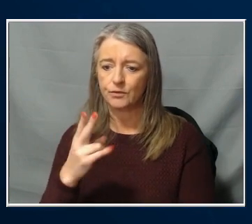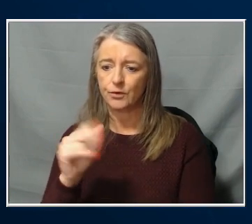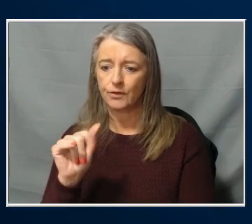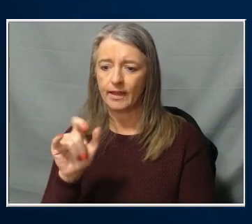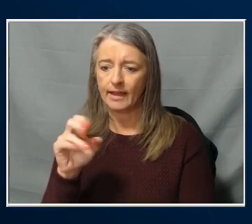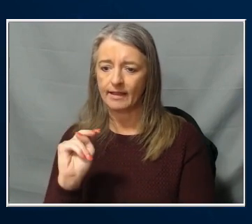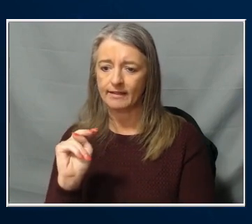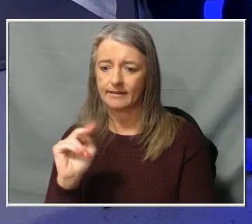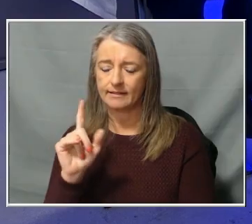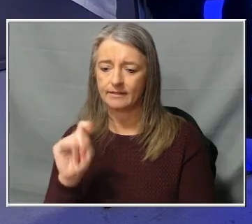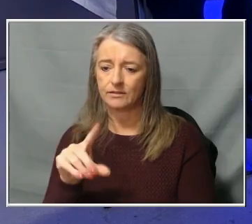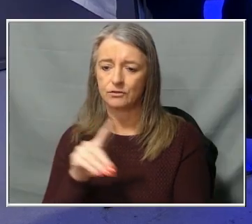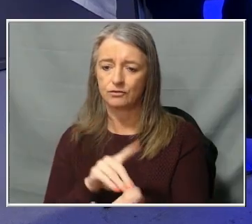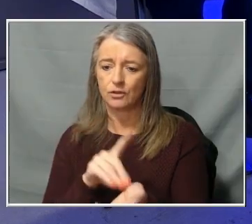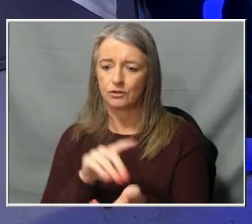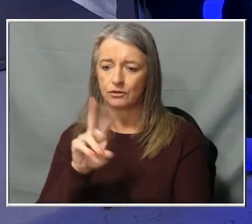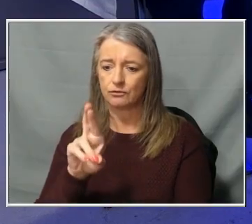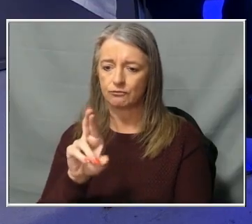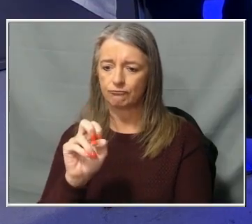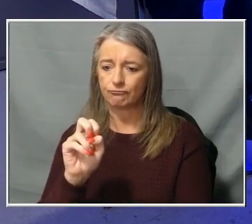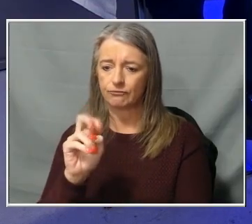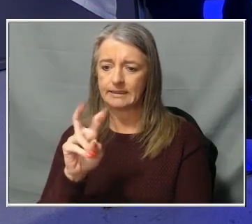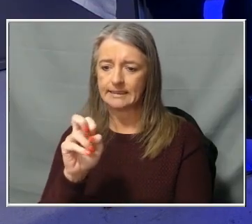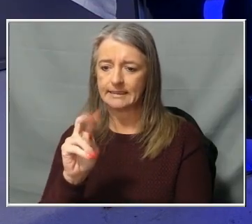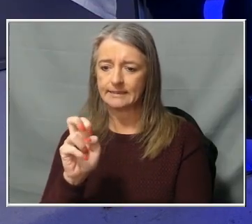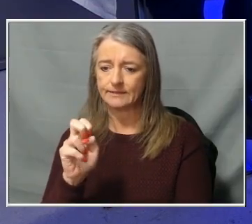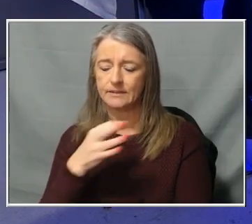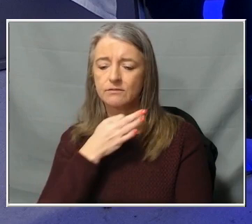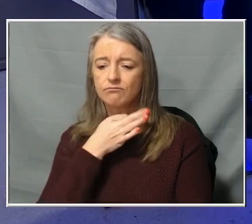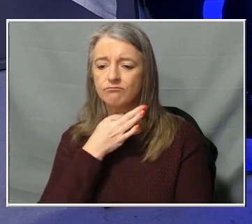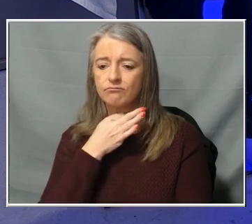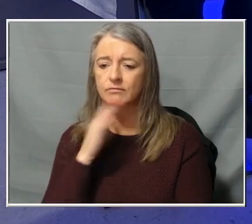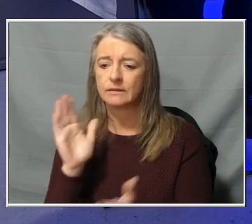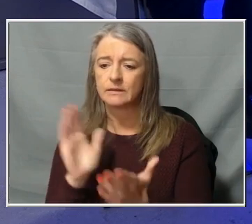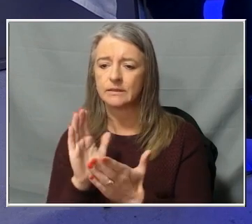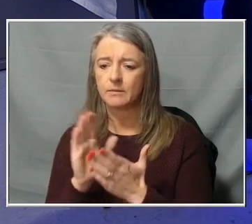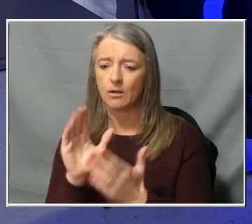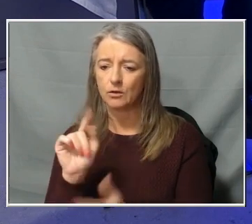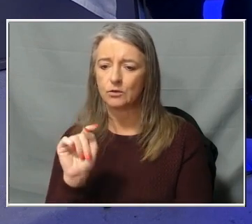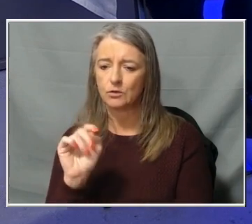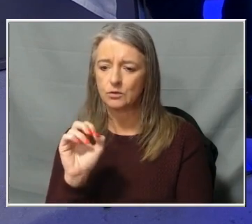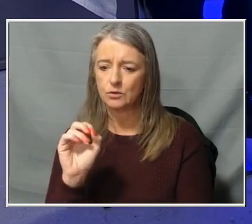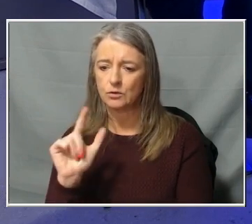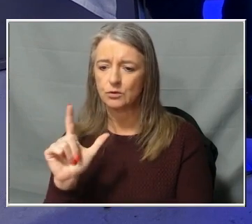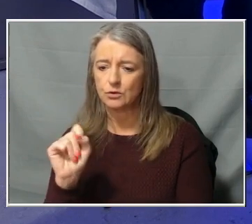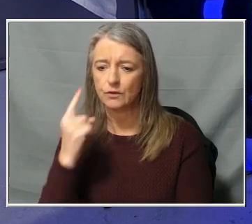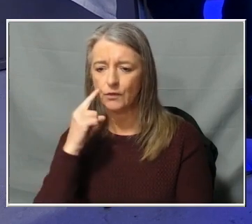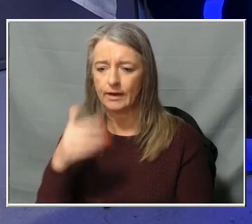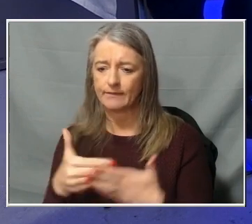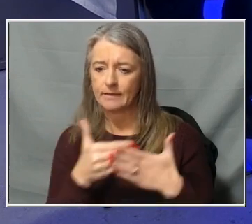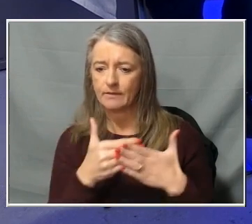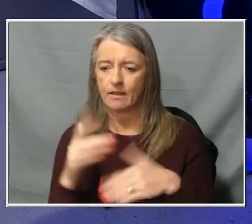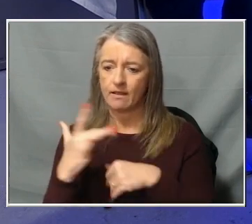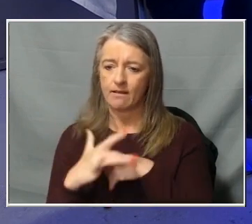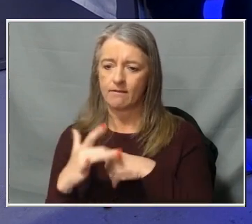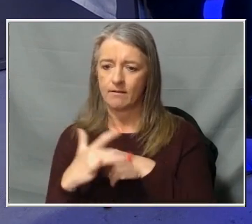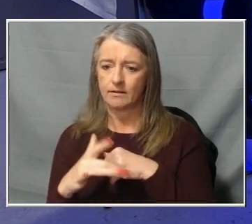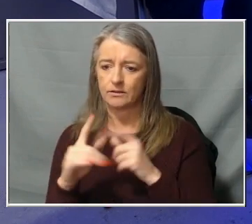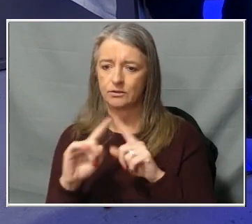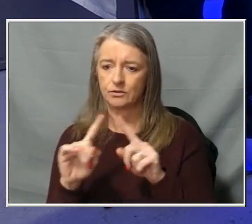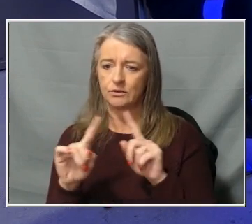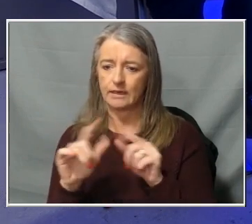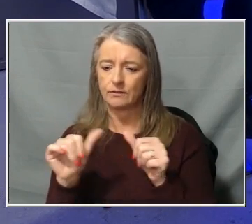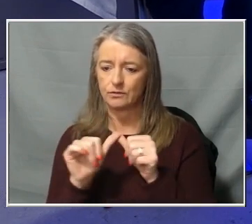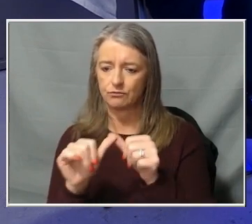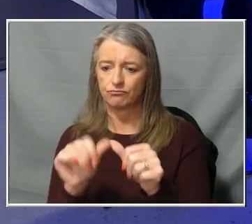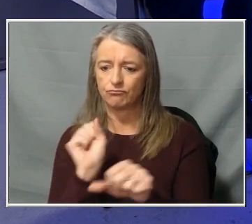Dr. Reeves, you had mentioned it earlier. She's curious, so are there smaller instruments for infants available, or do you just have to work with what you